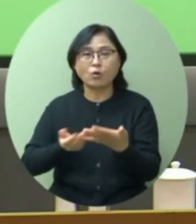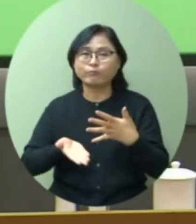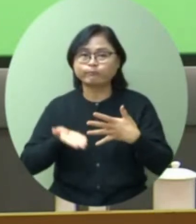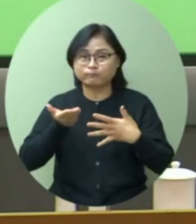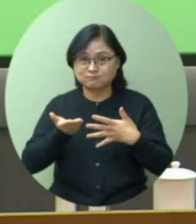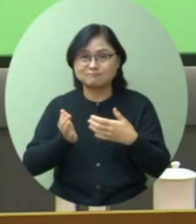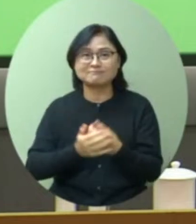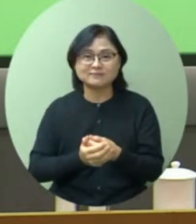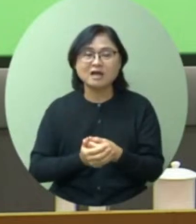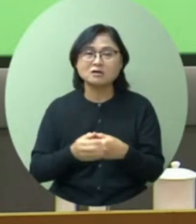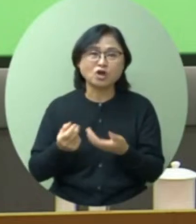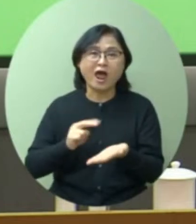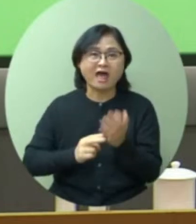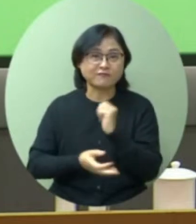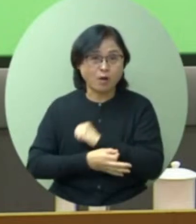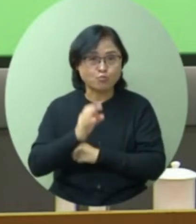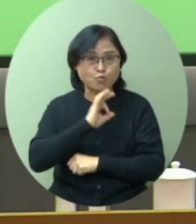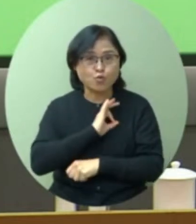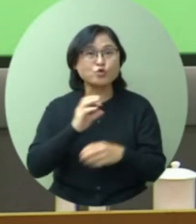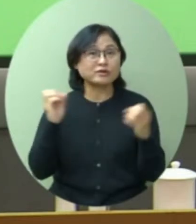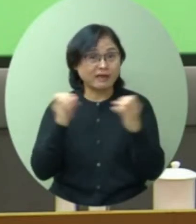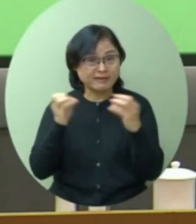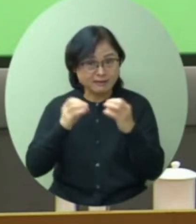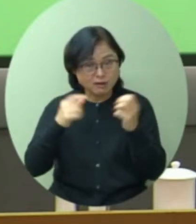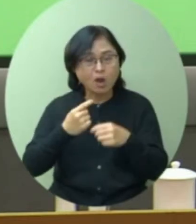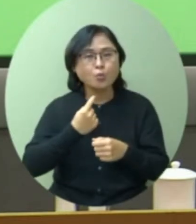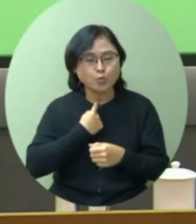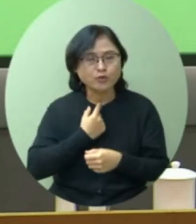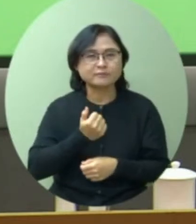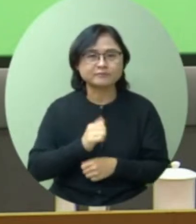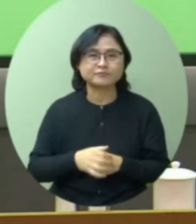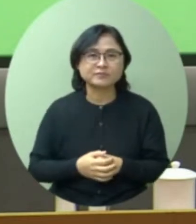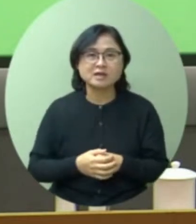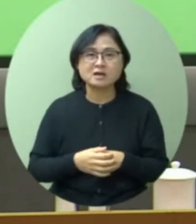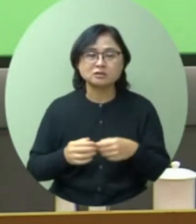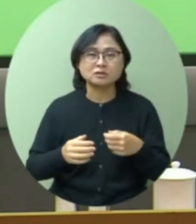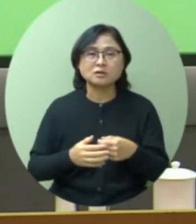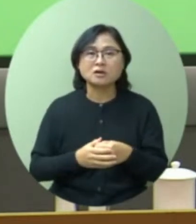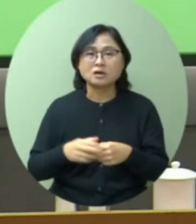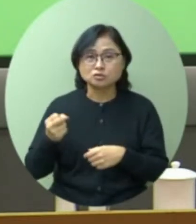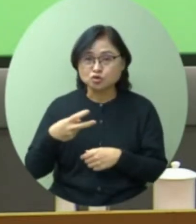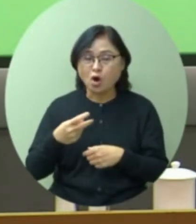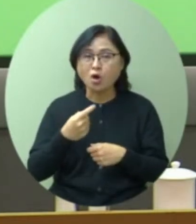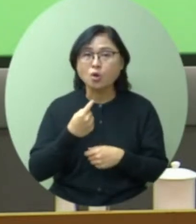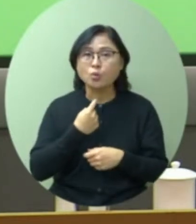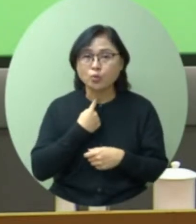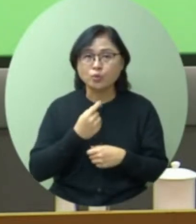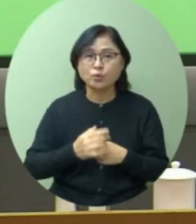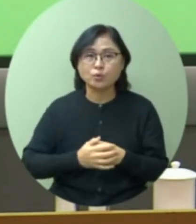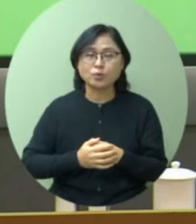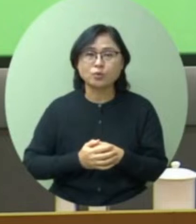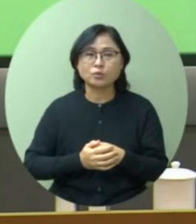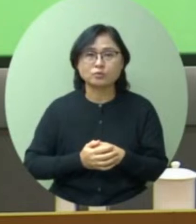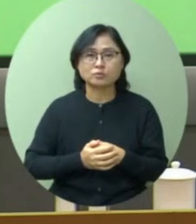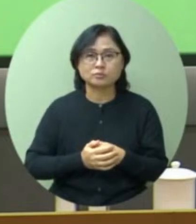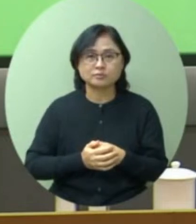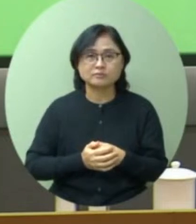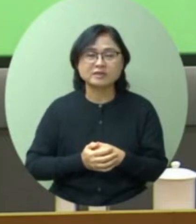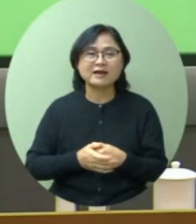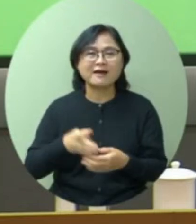will receive comments for the regime to be improved and for the regime to be fully